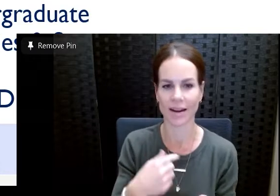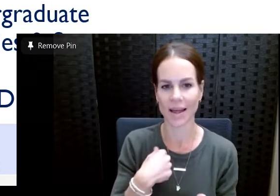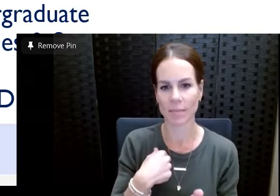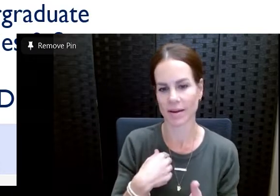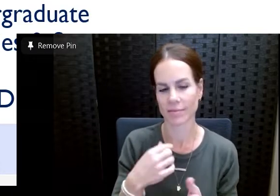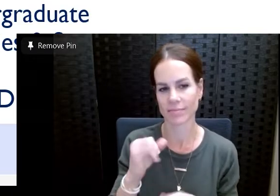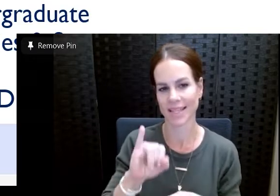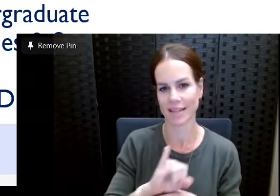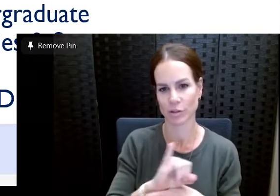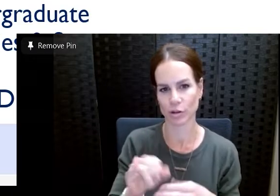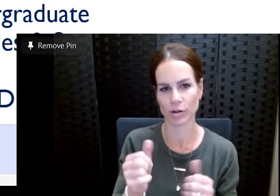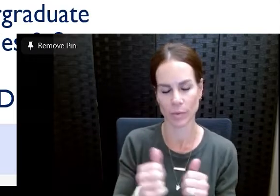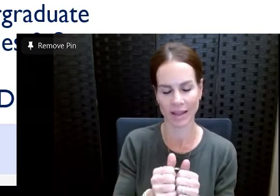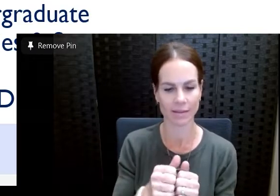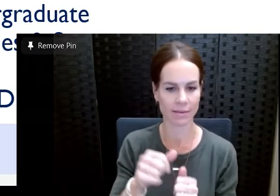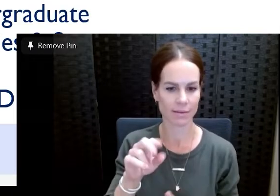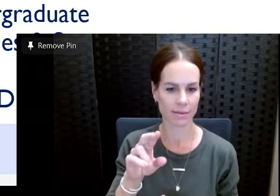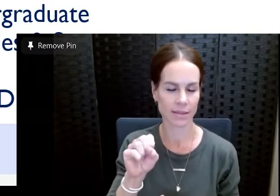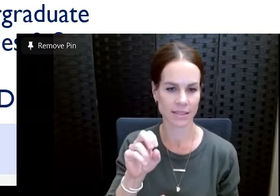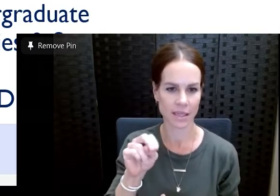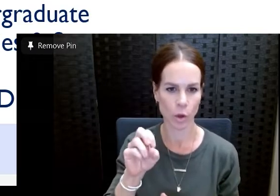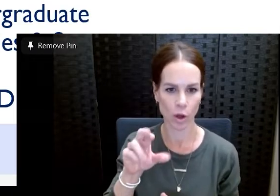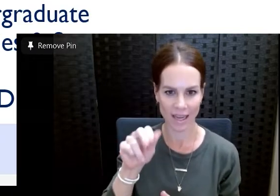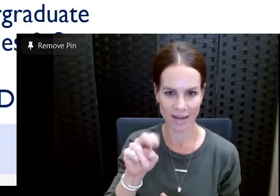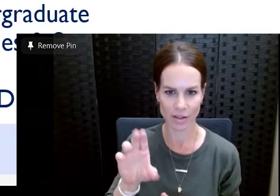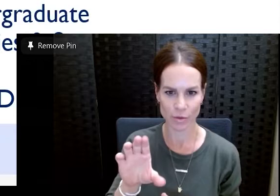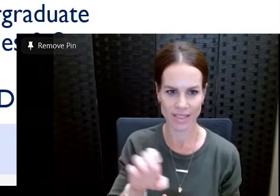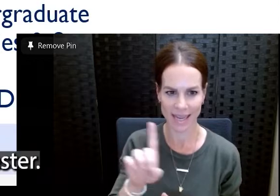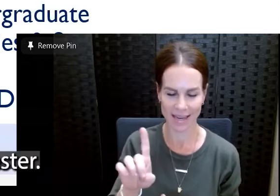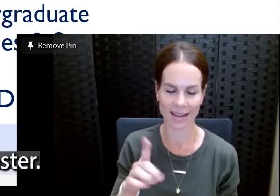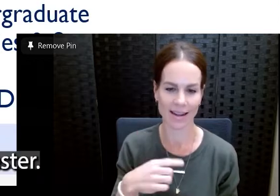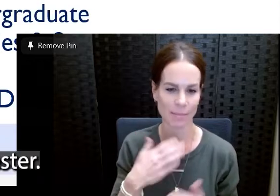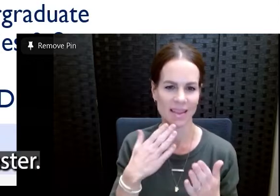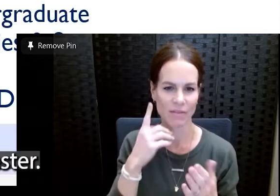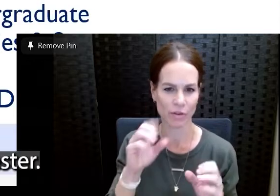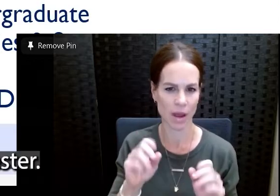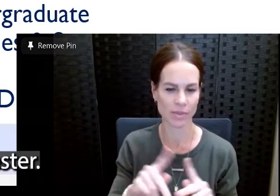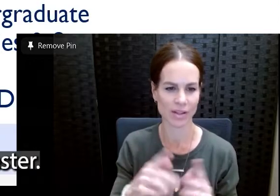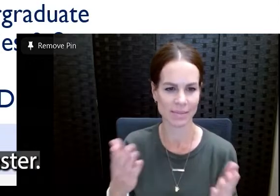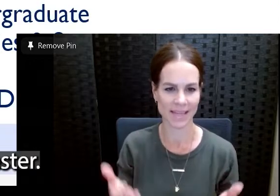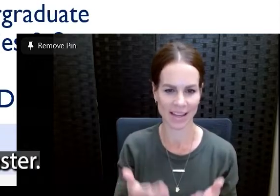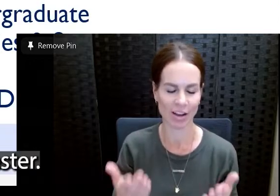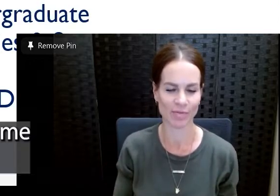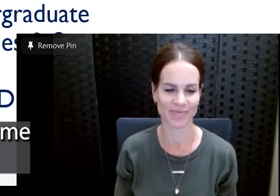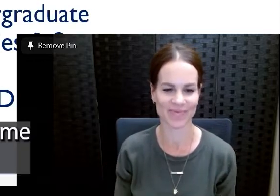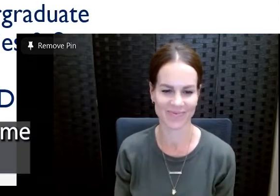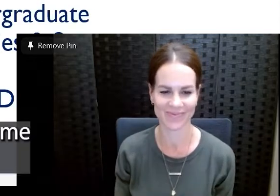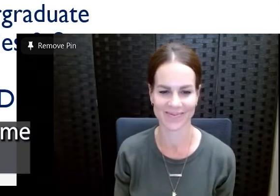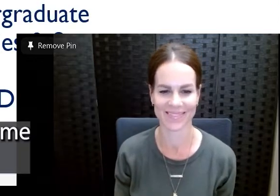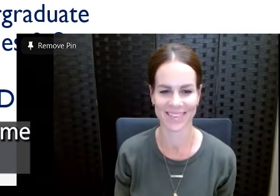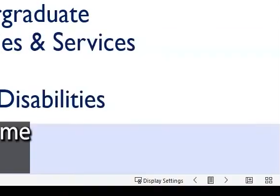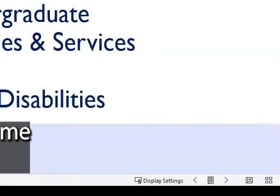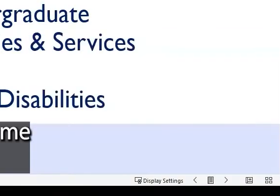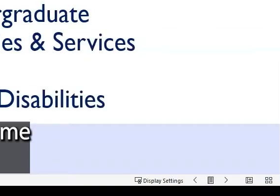am studying social work. I have been an intern with the Sonoran USED this semester. Thank you for